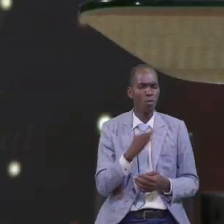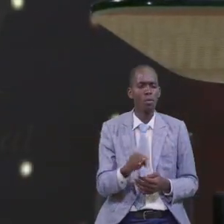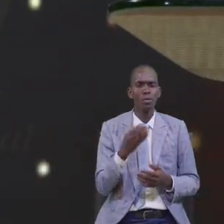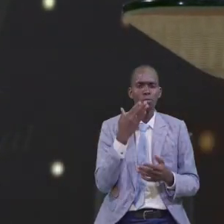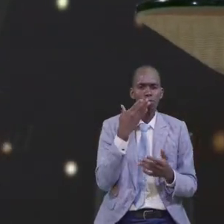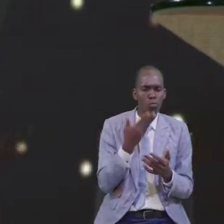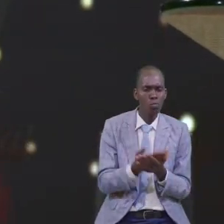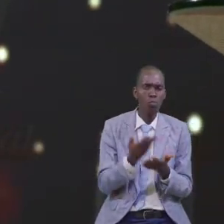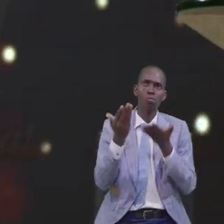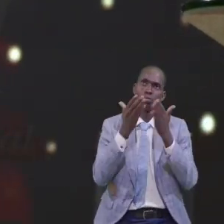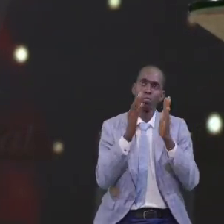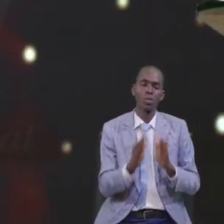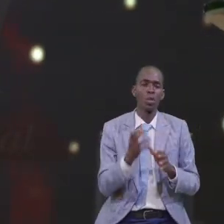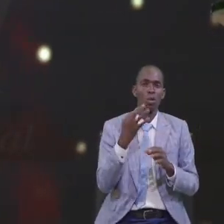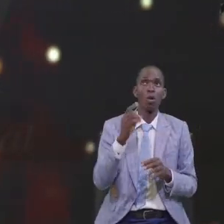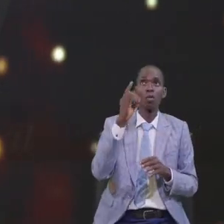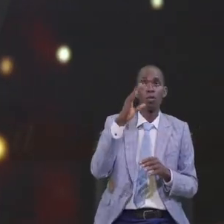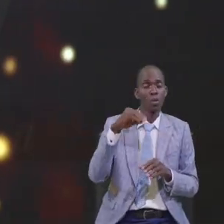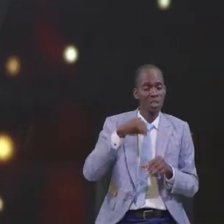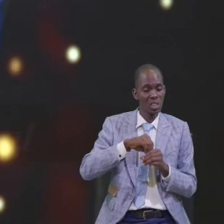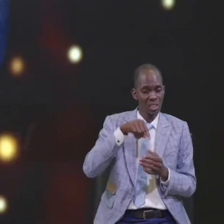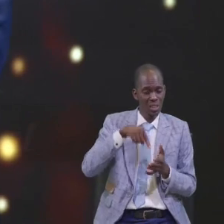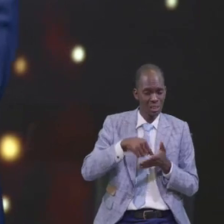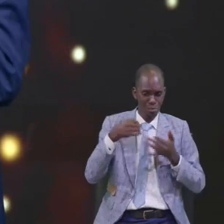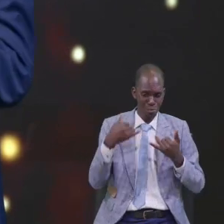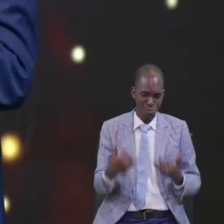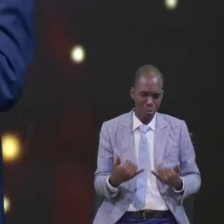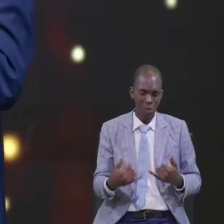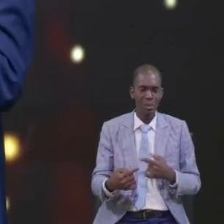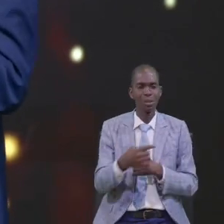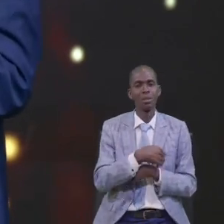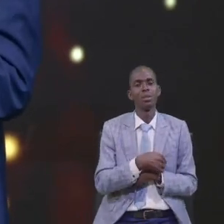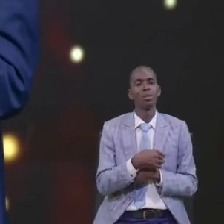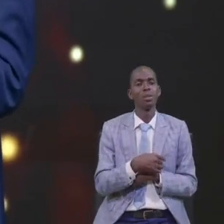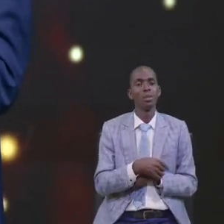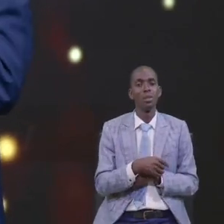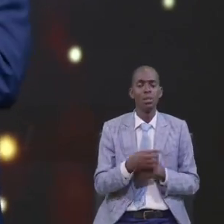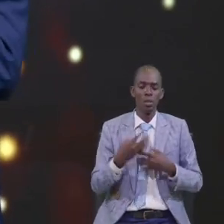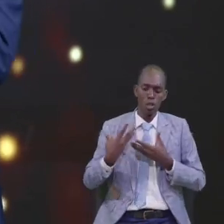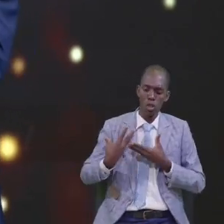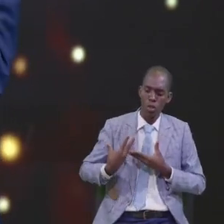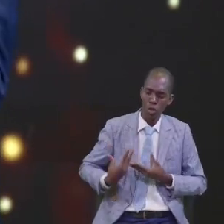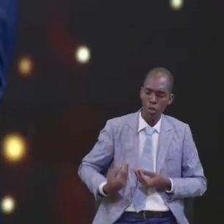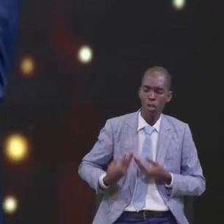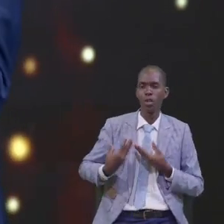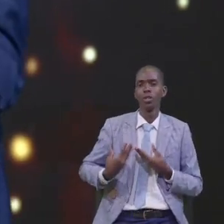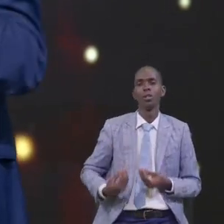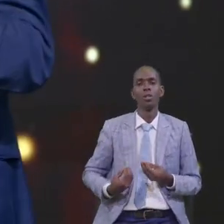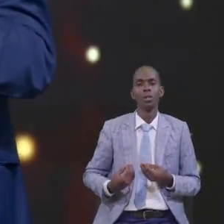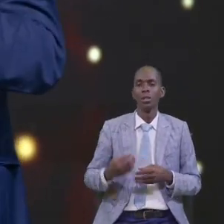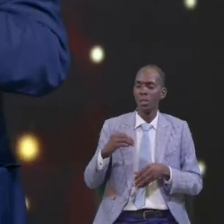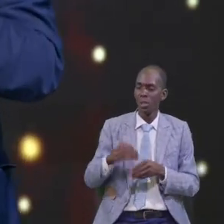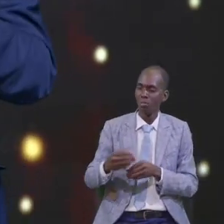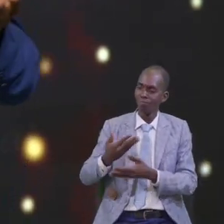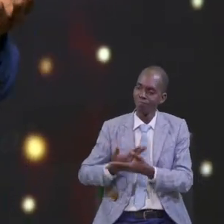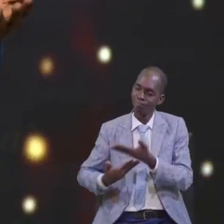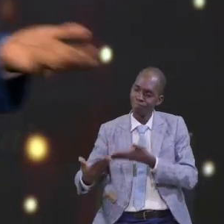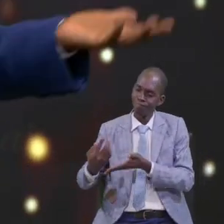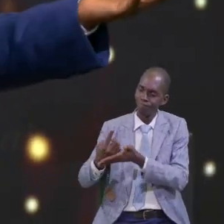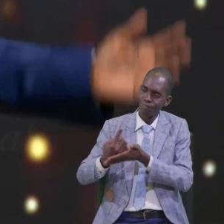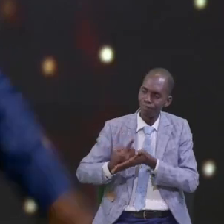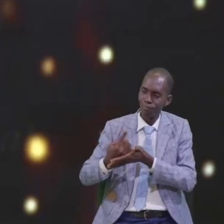the present day will have. Lowliness of mind, gentleness in interaction,